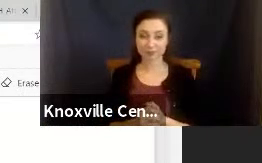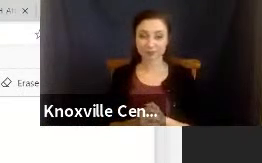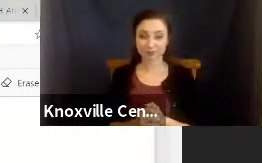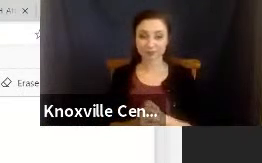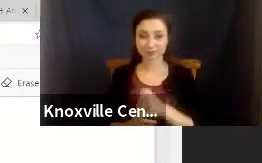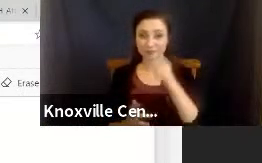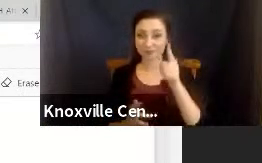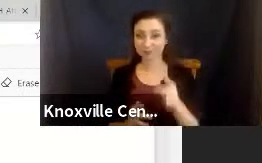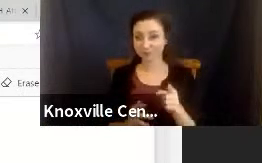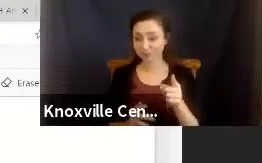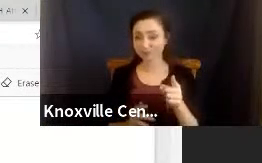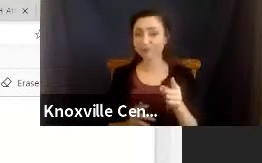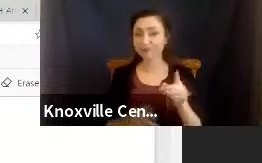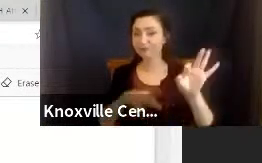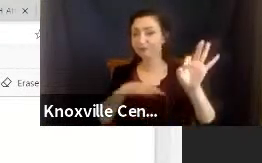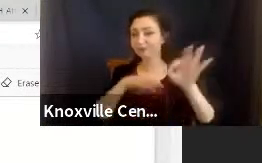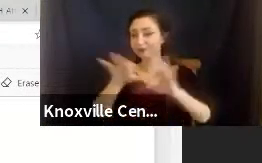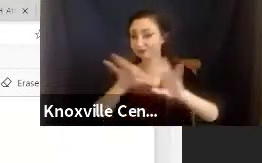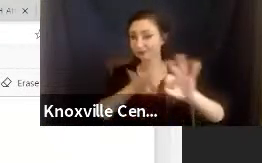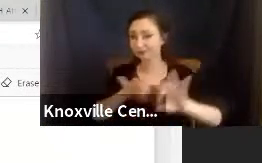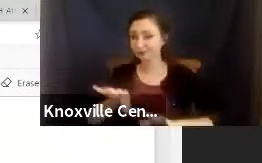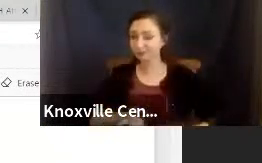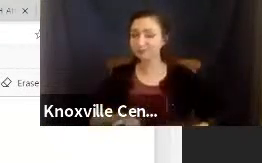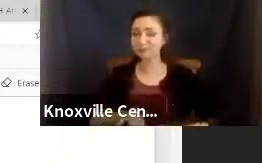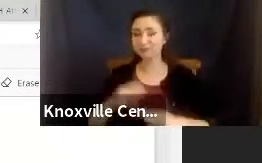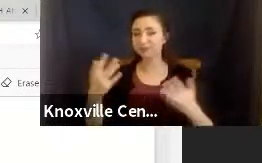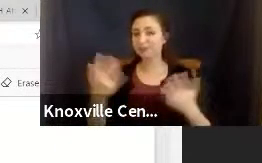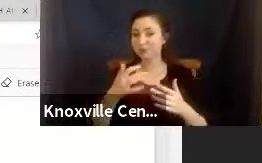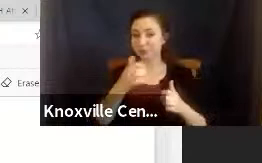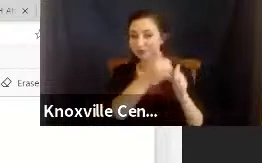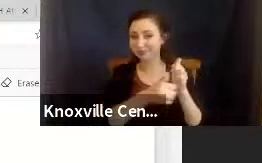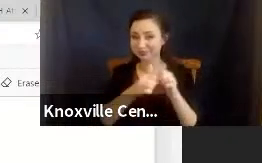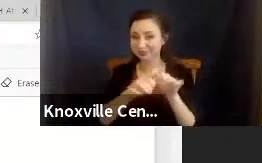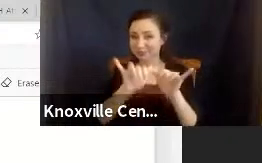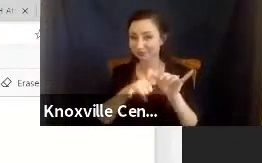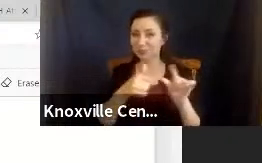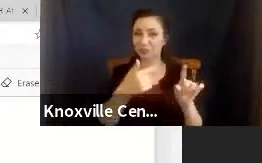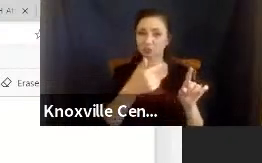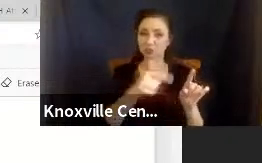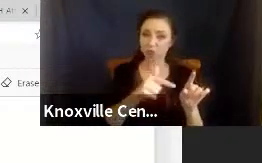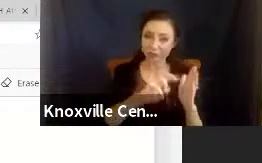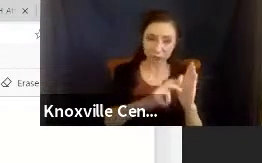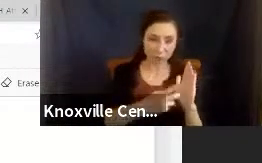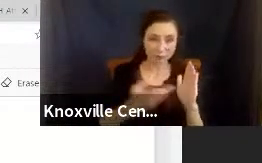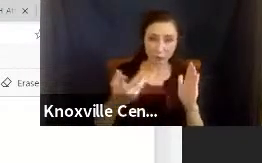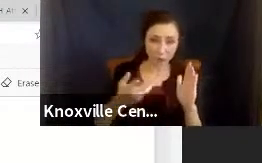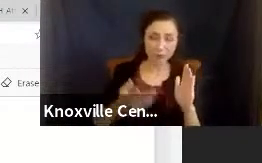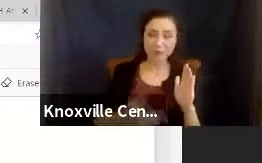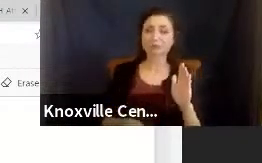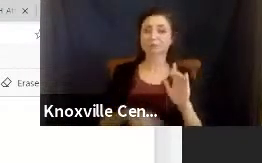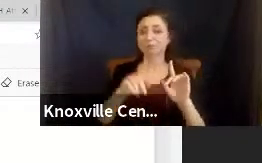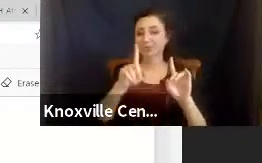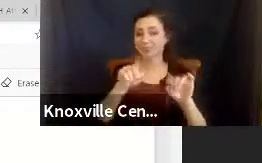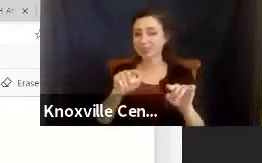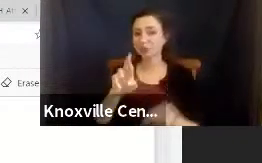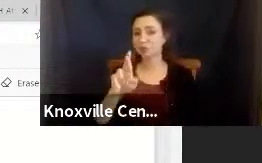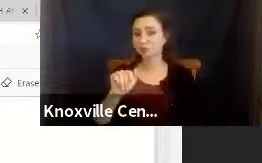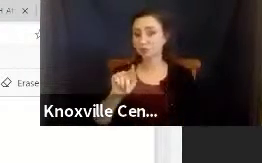And this gives you the detail of what each metric means, like the green attendance rate